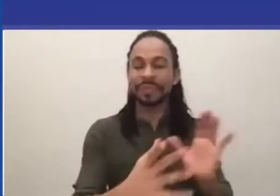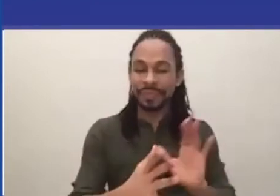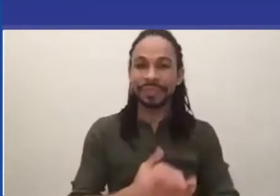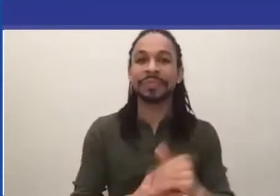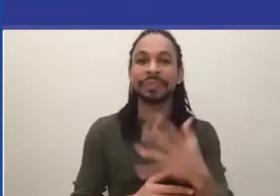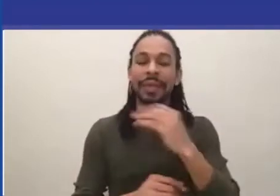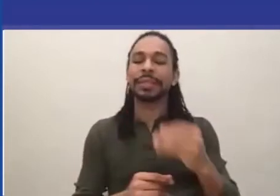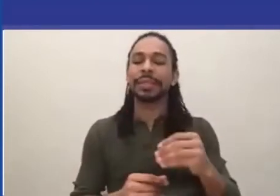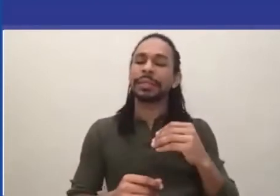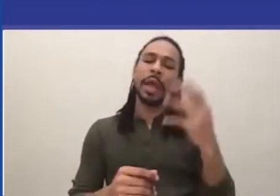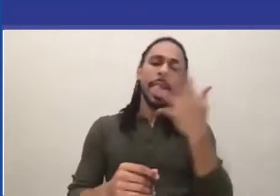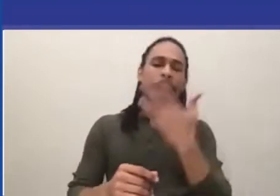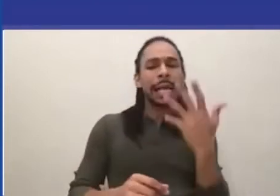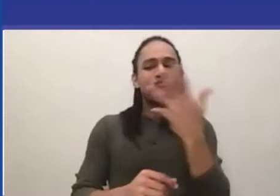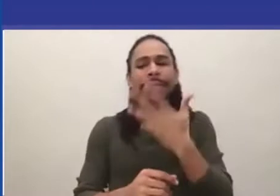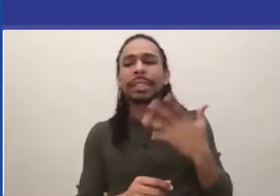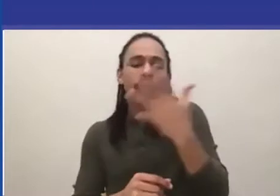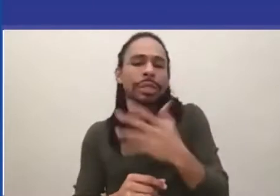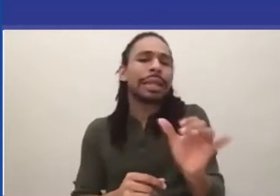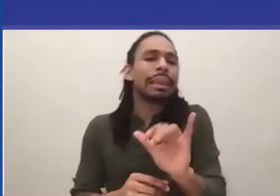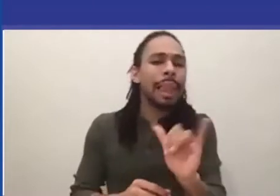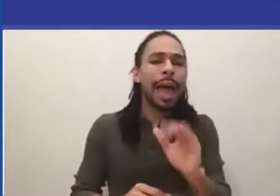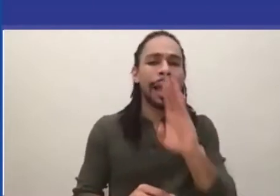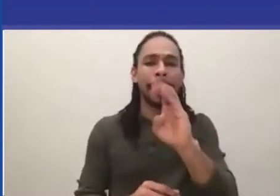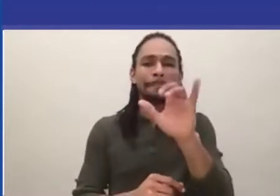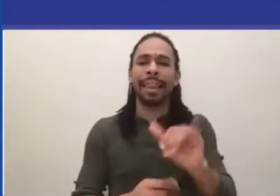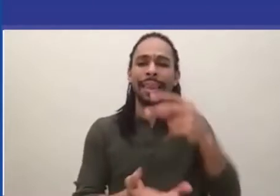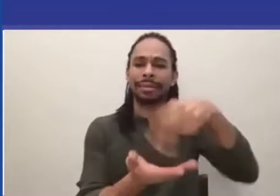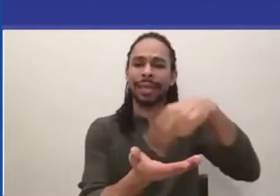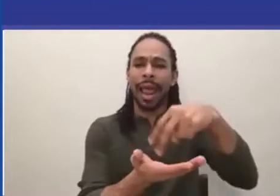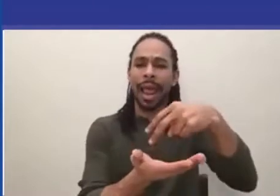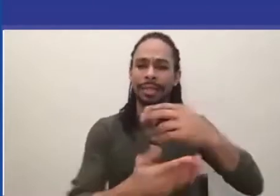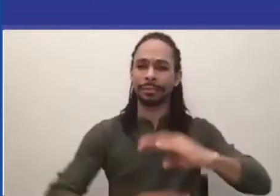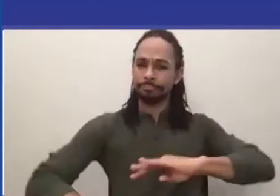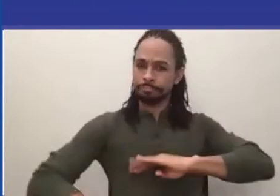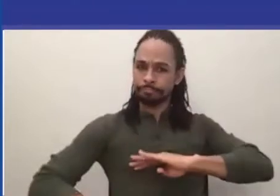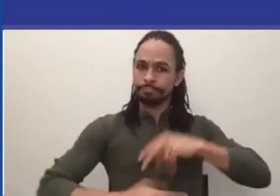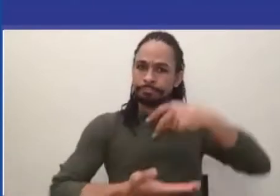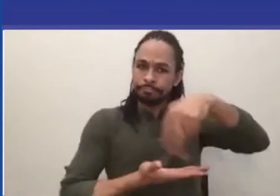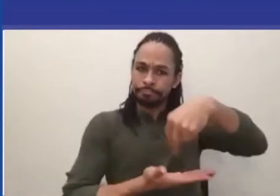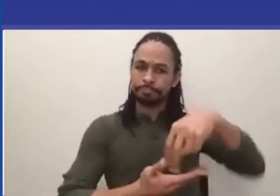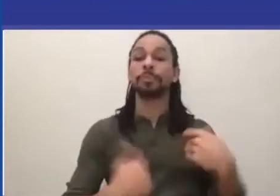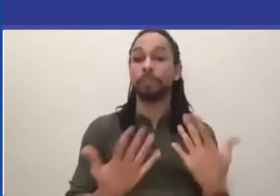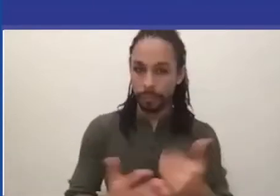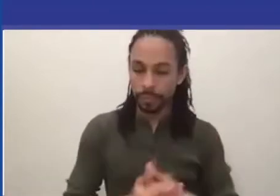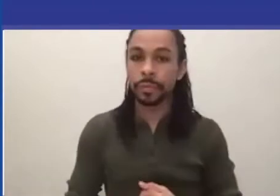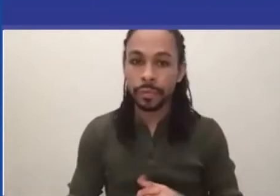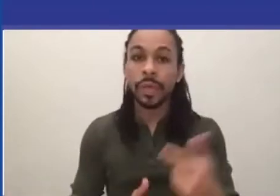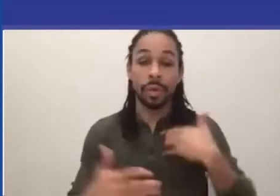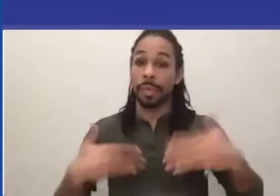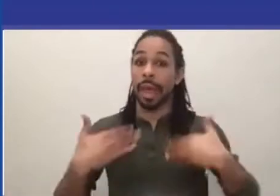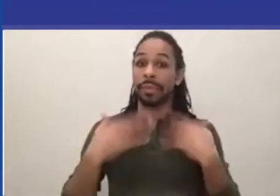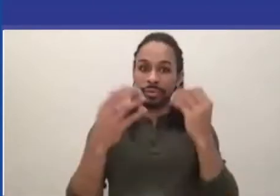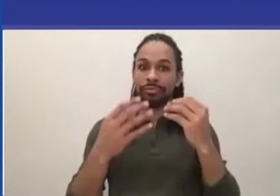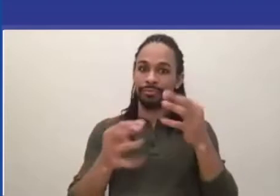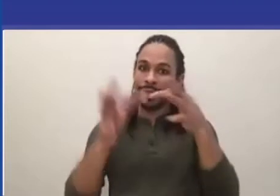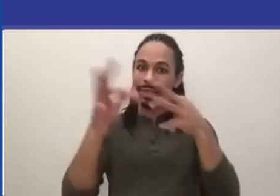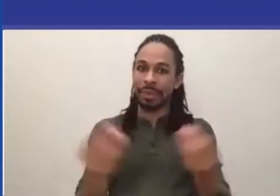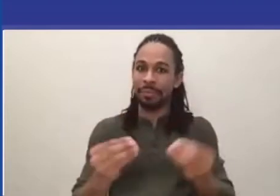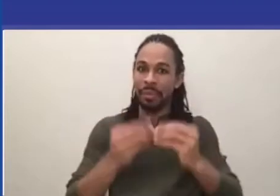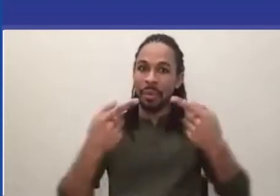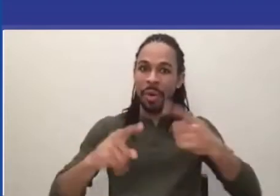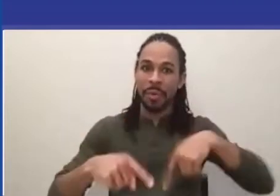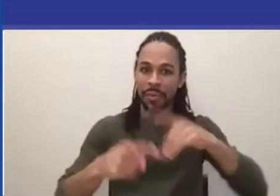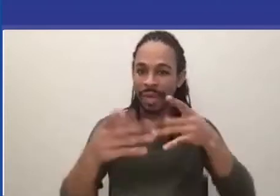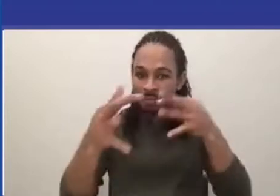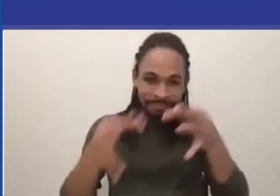to give you more background as we go along. Thank you so much, Nicole. Michael, please introduce yourself to our